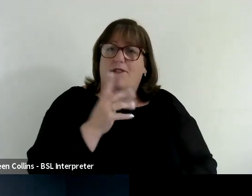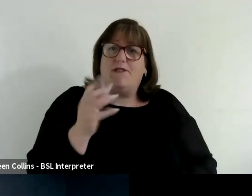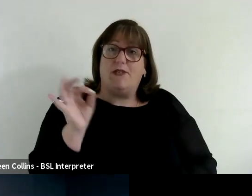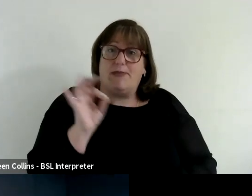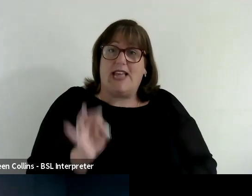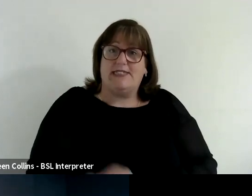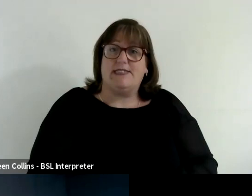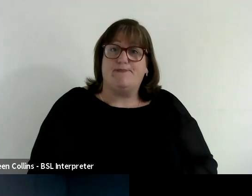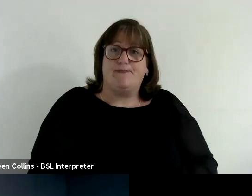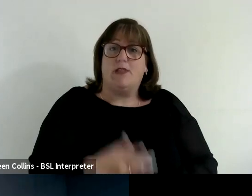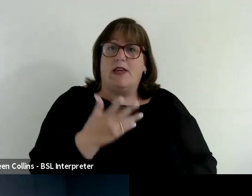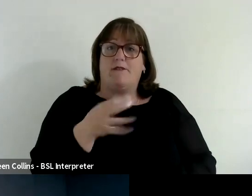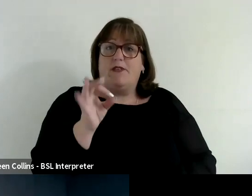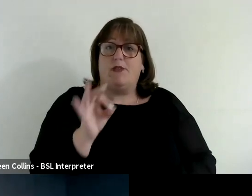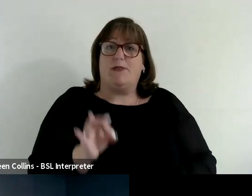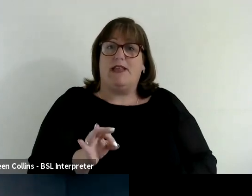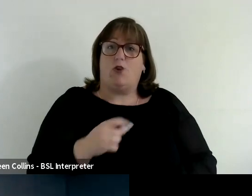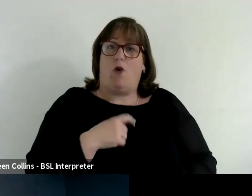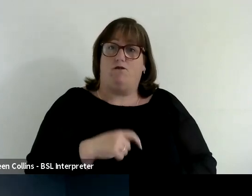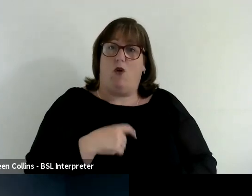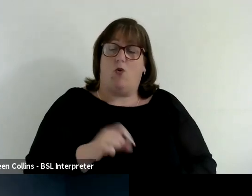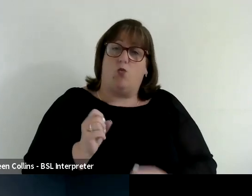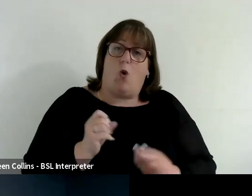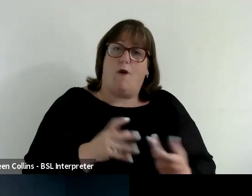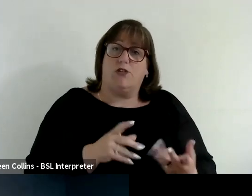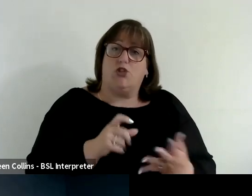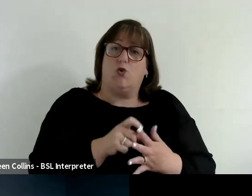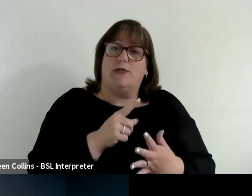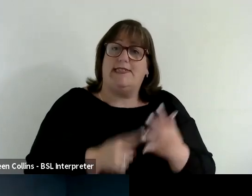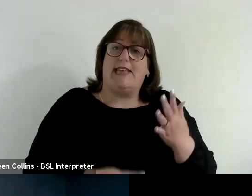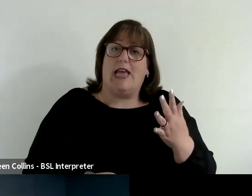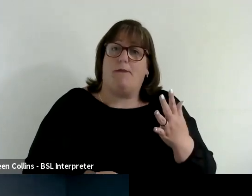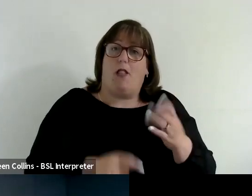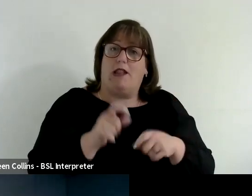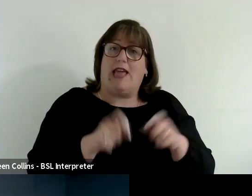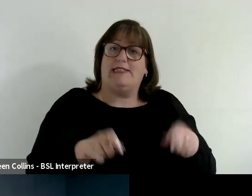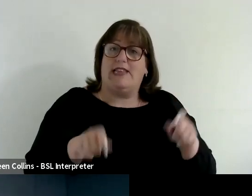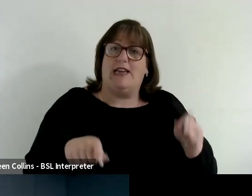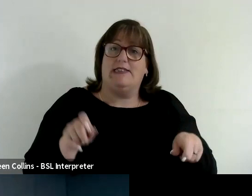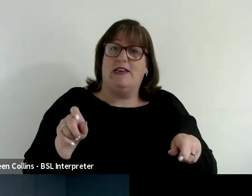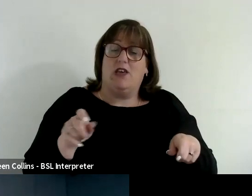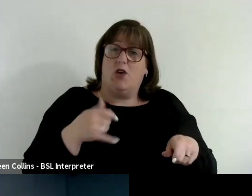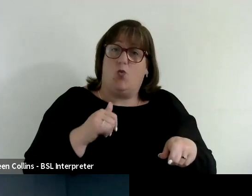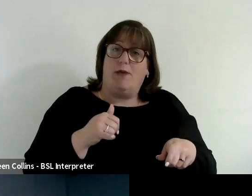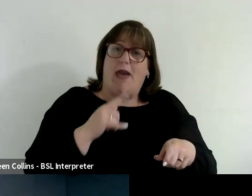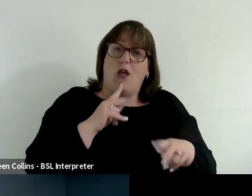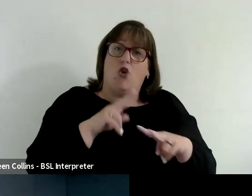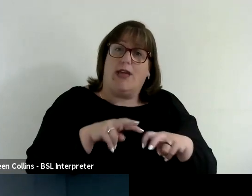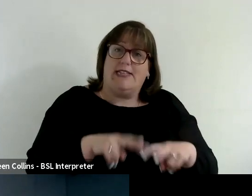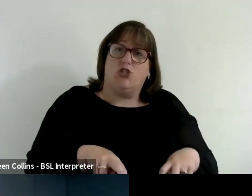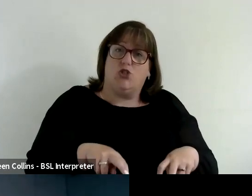for disabled candidates, and I think that's something that we will look at going forwards, if that's the right thing that we need to do